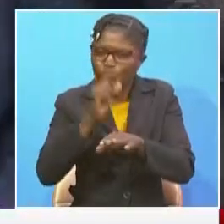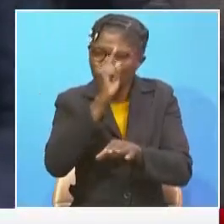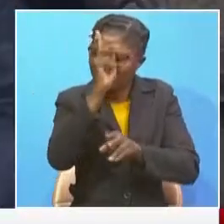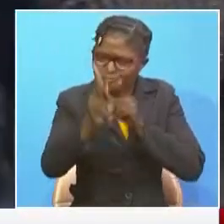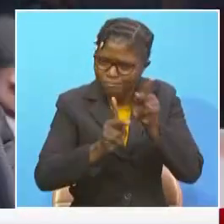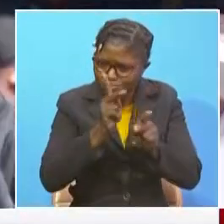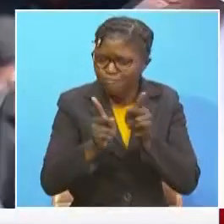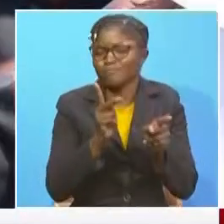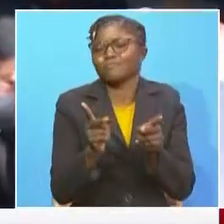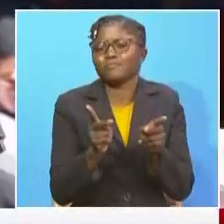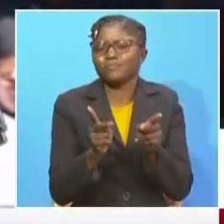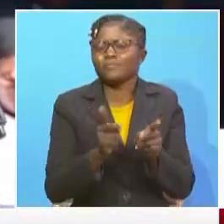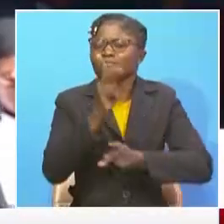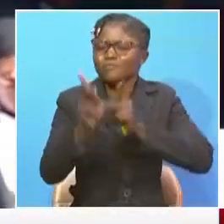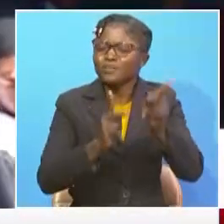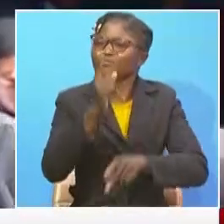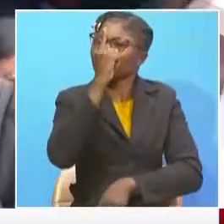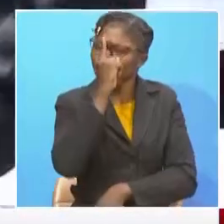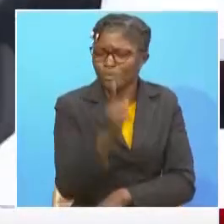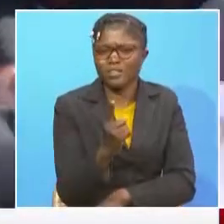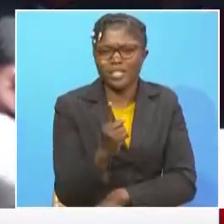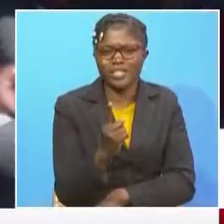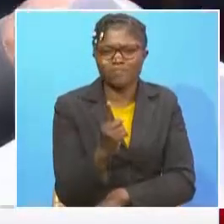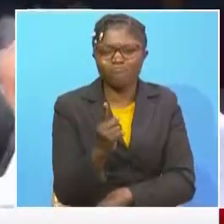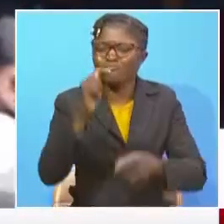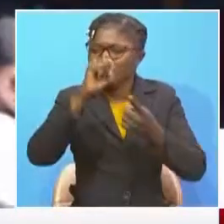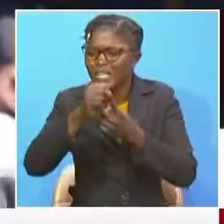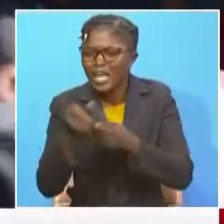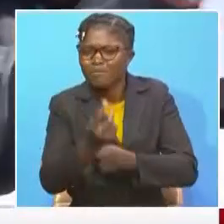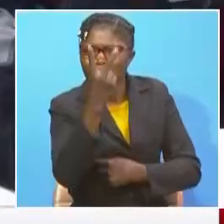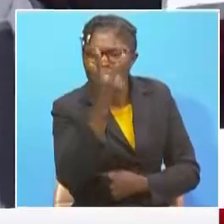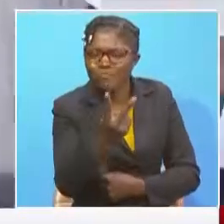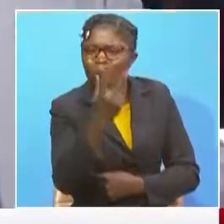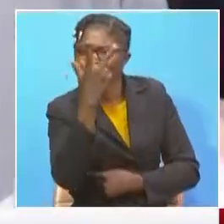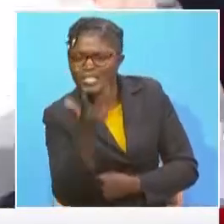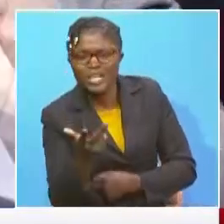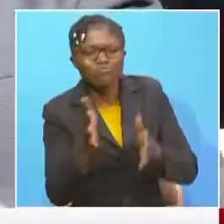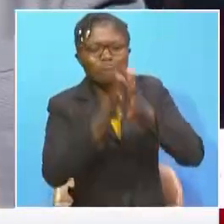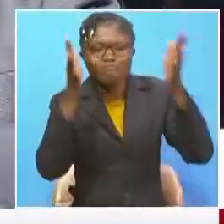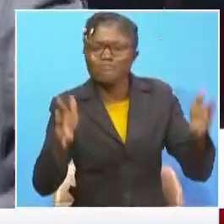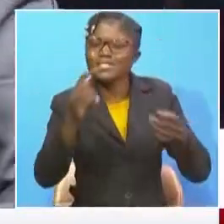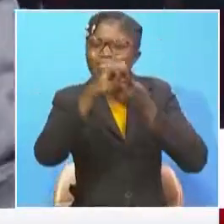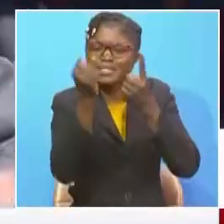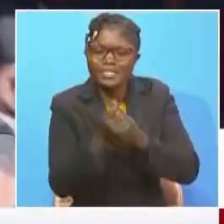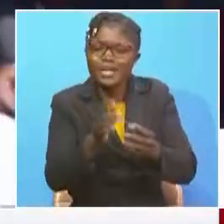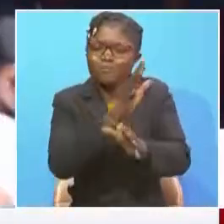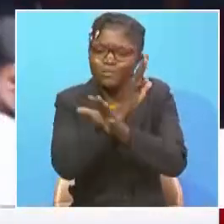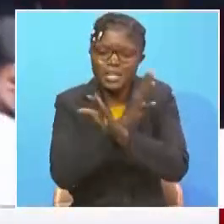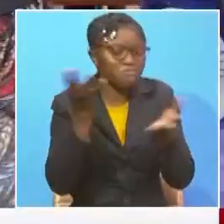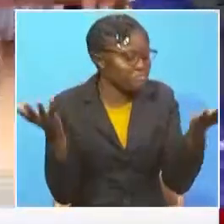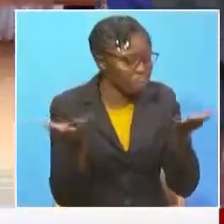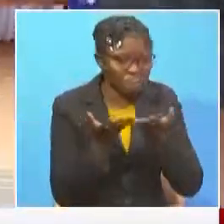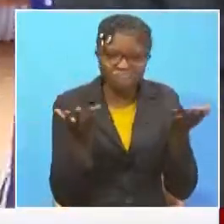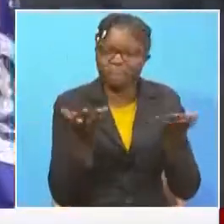people. Ndise bantu wa mozi, kulibe mitundu ibiri olo itatu, kulibe mtundu ukulu olo ngono mno mziko latu la Zambia,